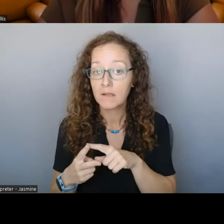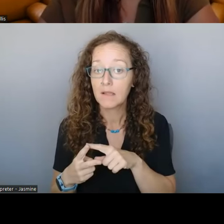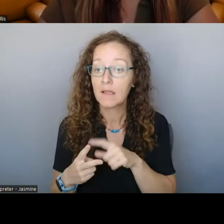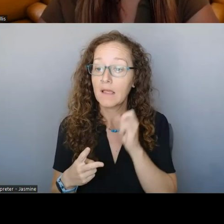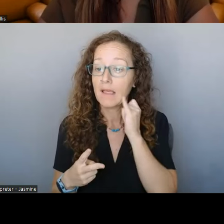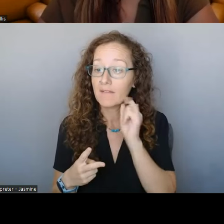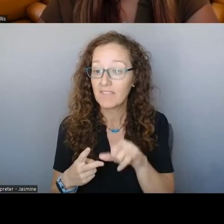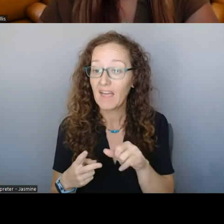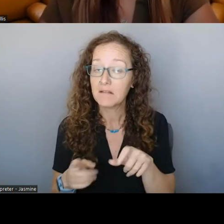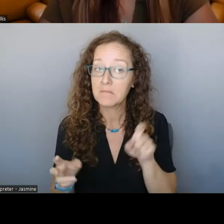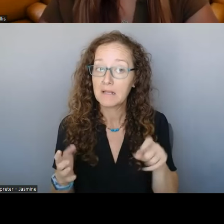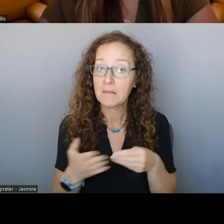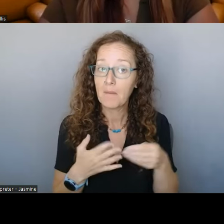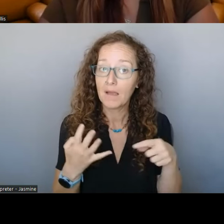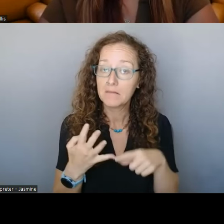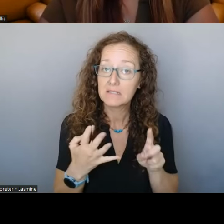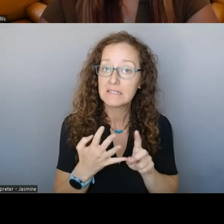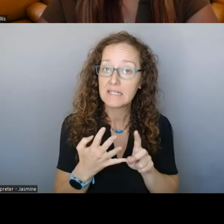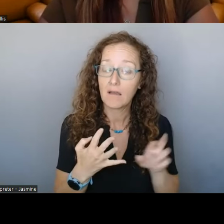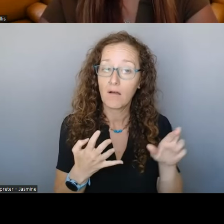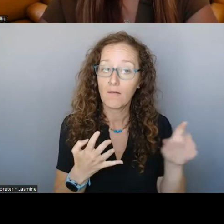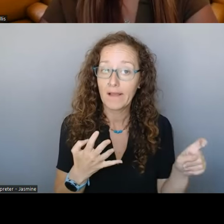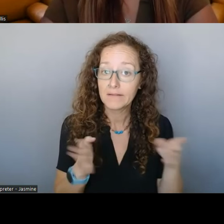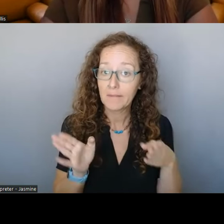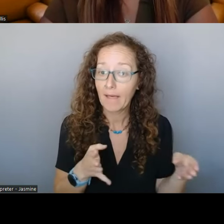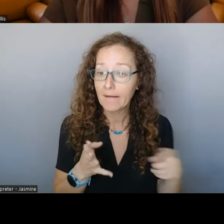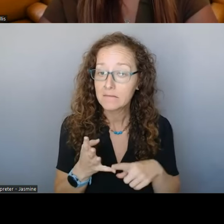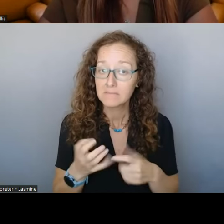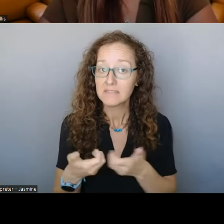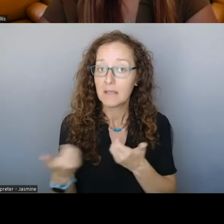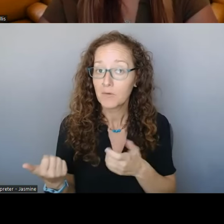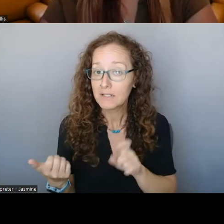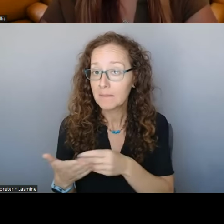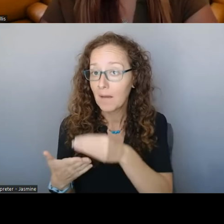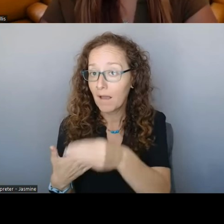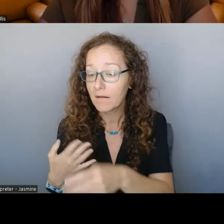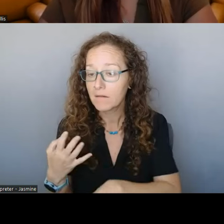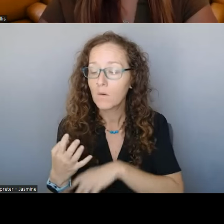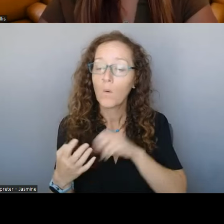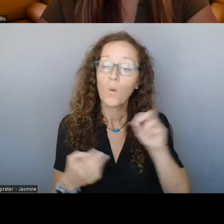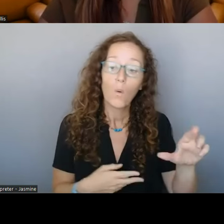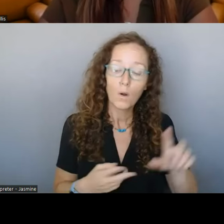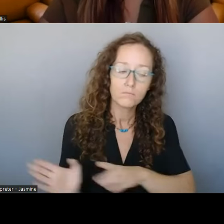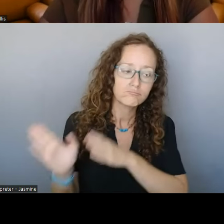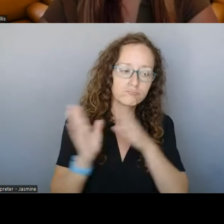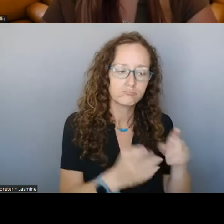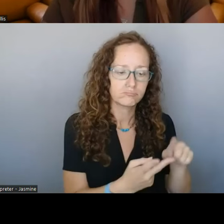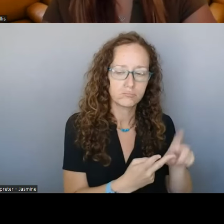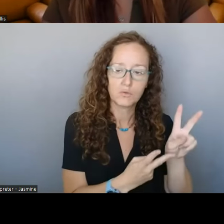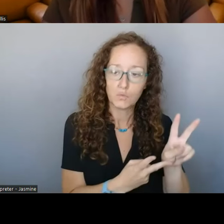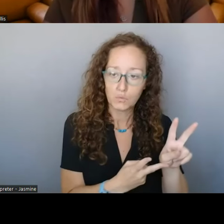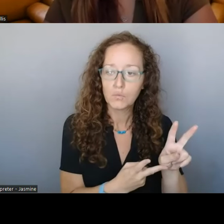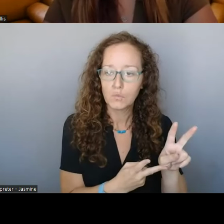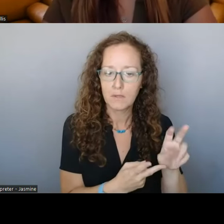drug plan? Or are you going to choose option 2, that Medicare Advantage plan? Or if you live in a county that offers a cost plan,